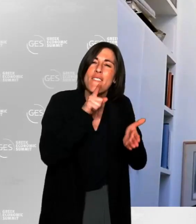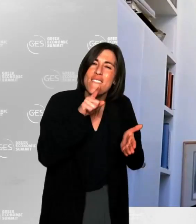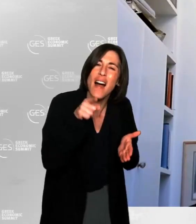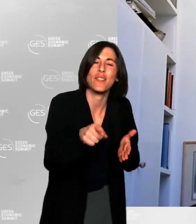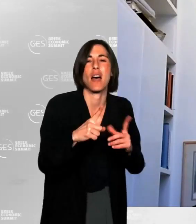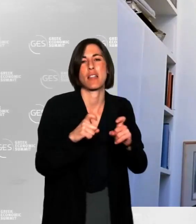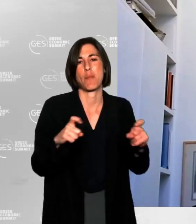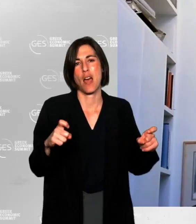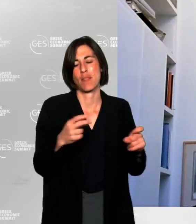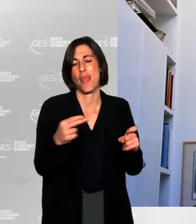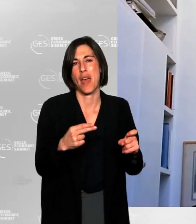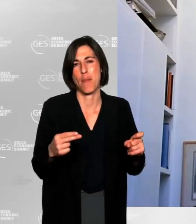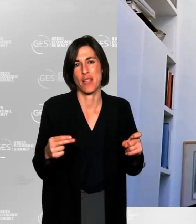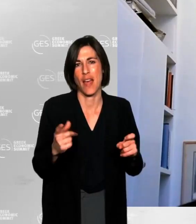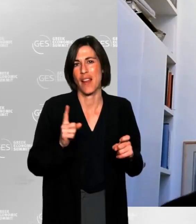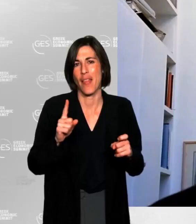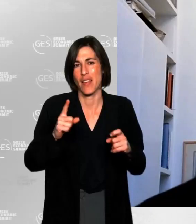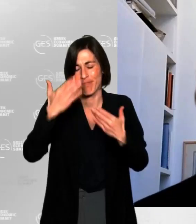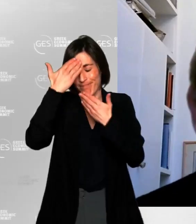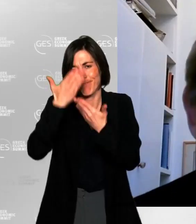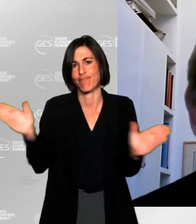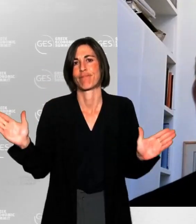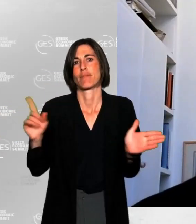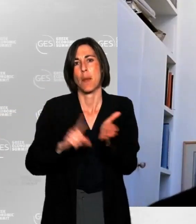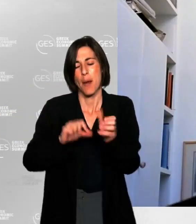I didn't vote for Brexit, as you can imagine from this talk.